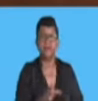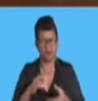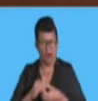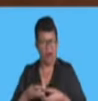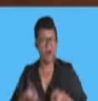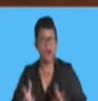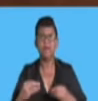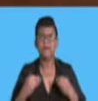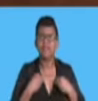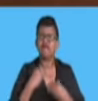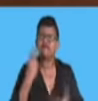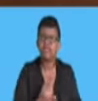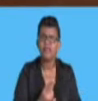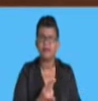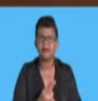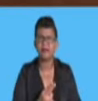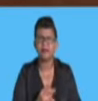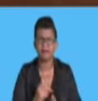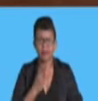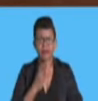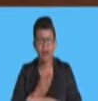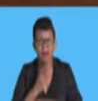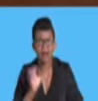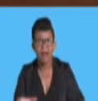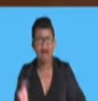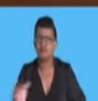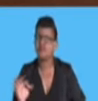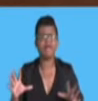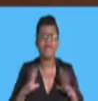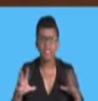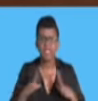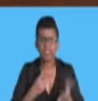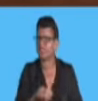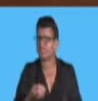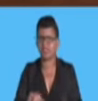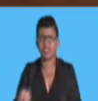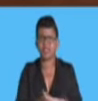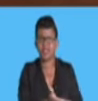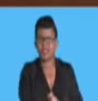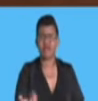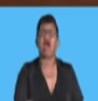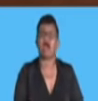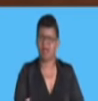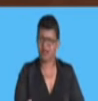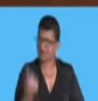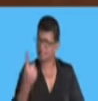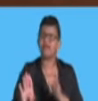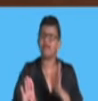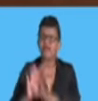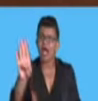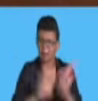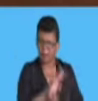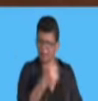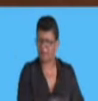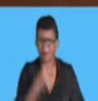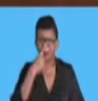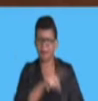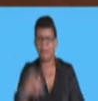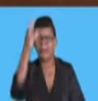workers, family-based human resource developers at homes, and God-fearing citizens free to